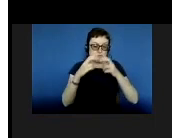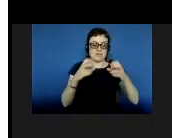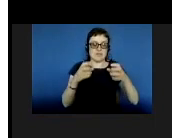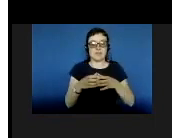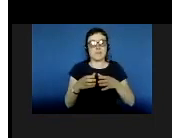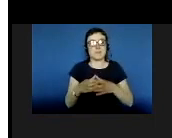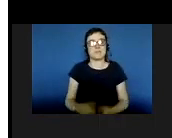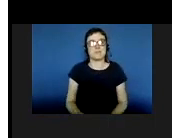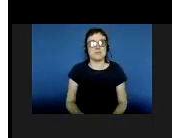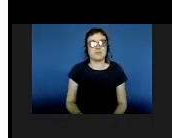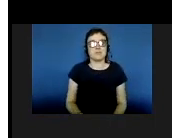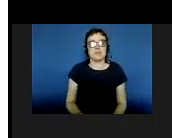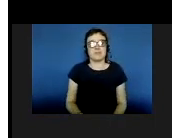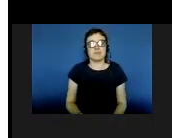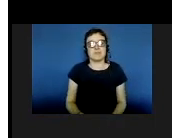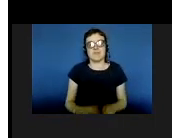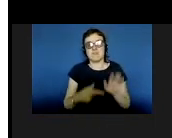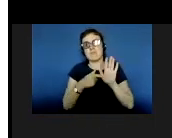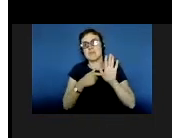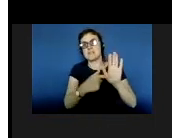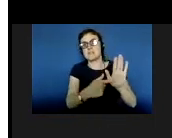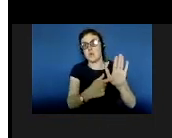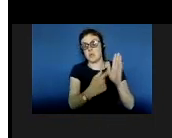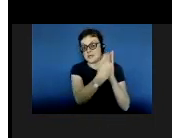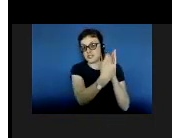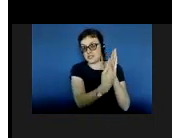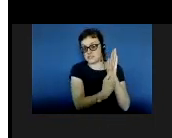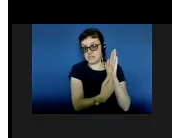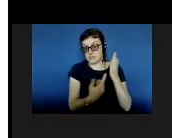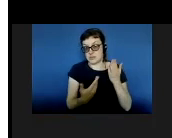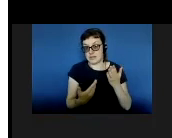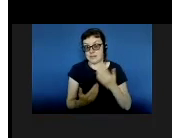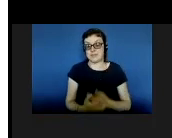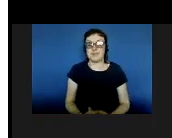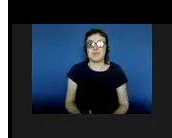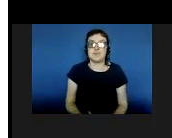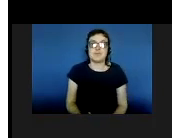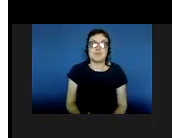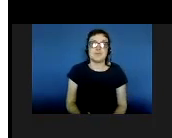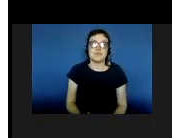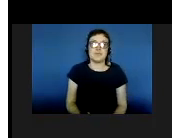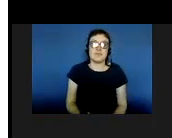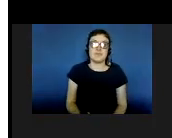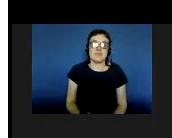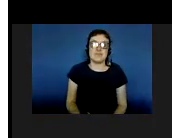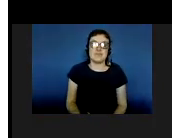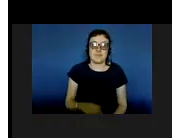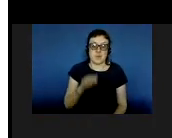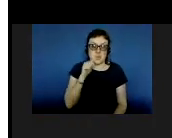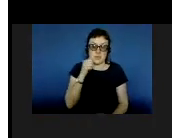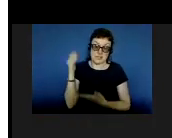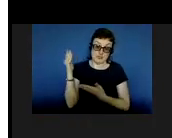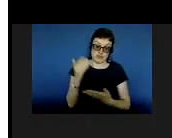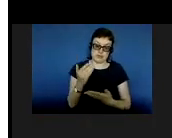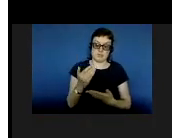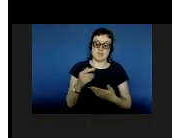So just to quickly run you through the agenda for today so you know what to expect. I'll do my introduction, then I'm going